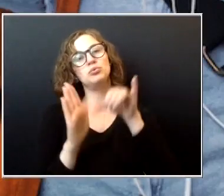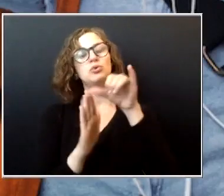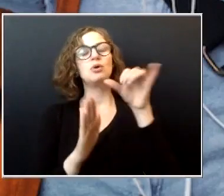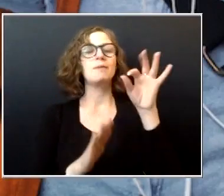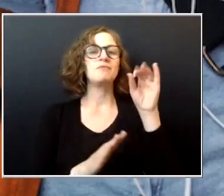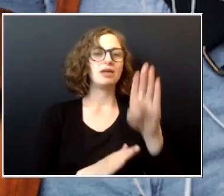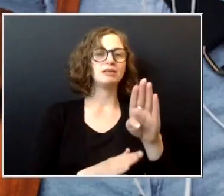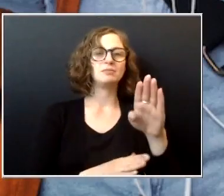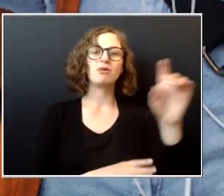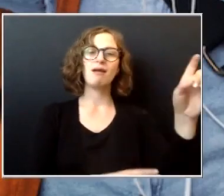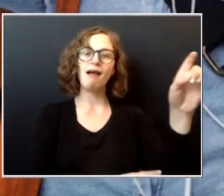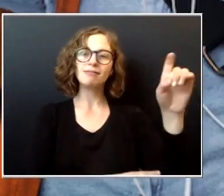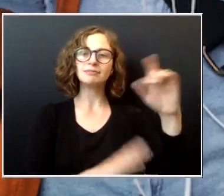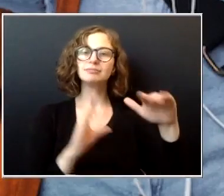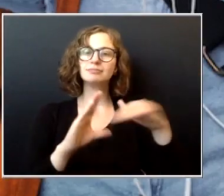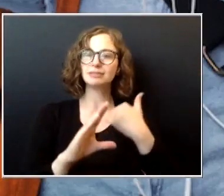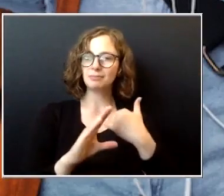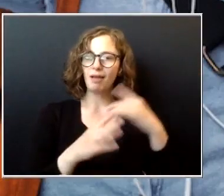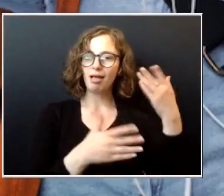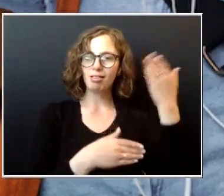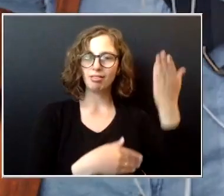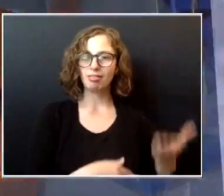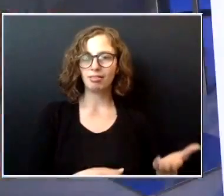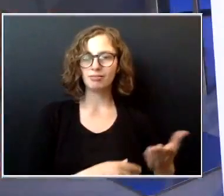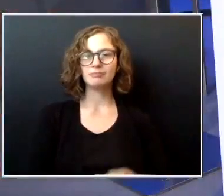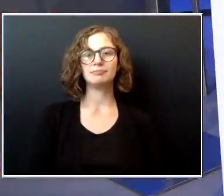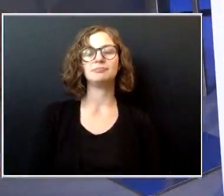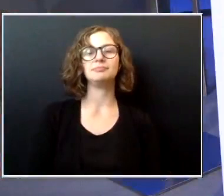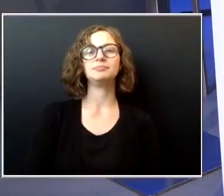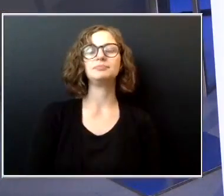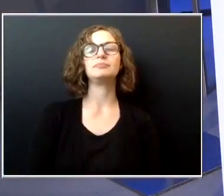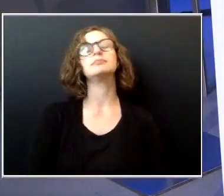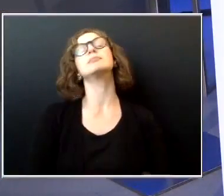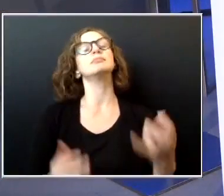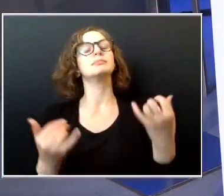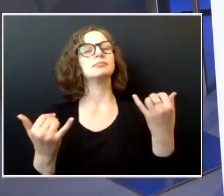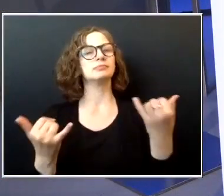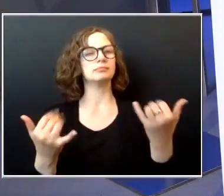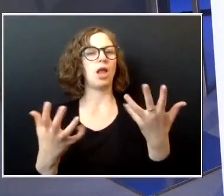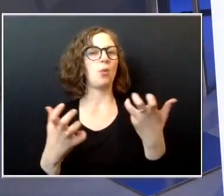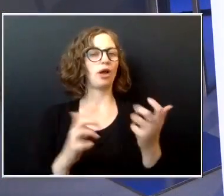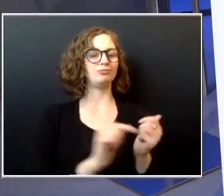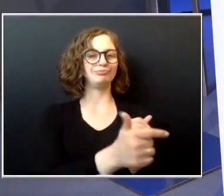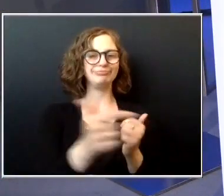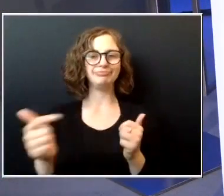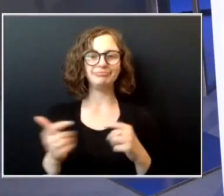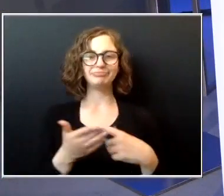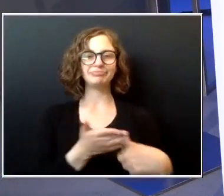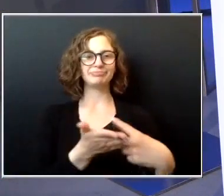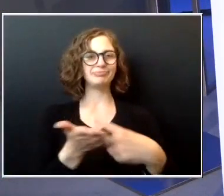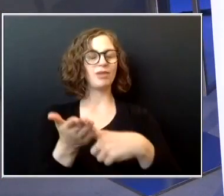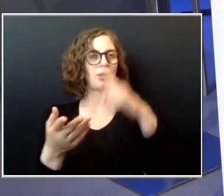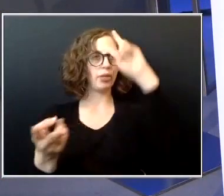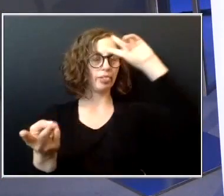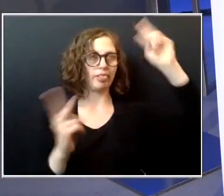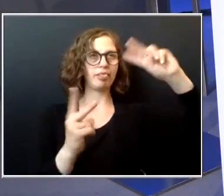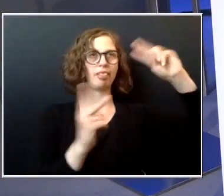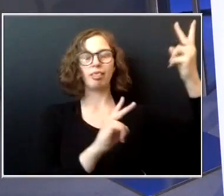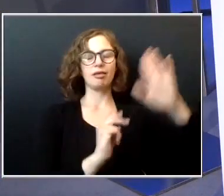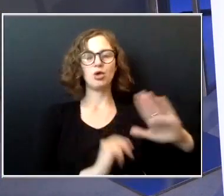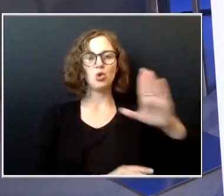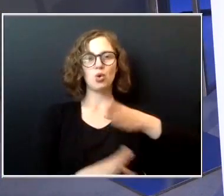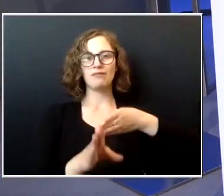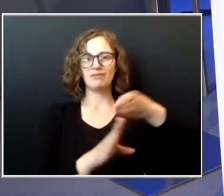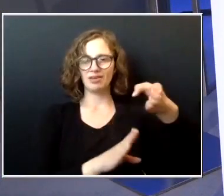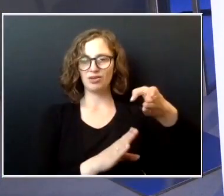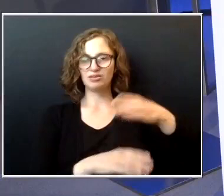The information is right there on your screen. Let's talk real quick. Let's go around and talk about misconceptions in your fields. So, Dr. Parrish,